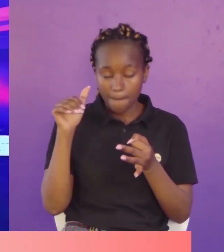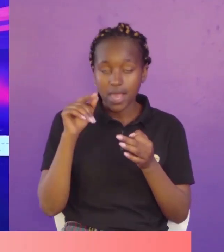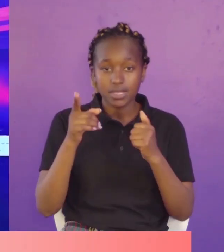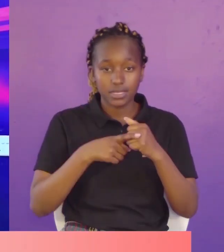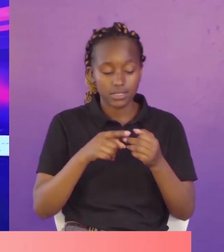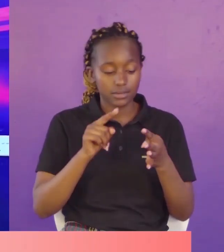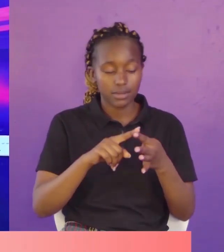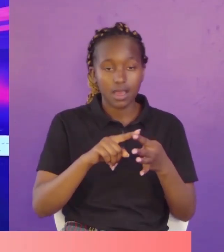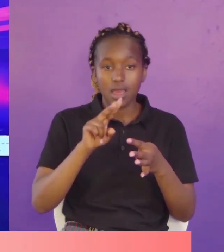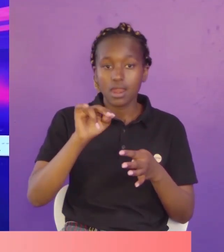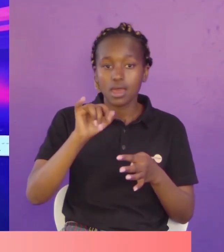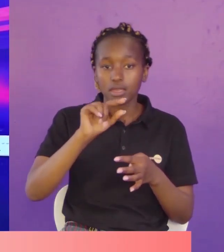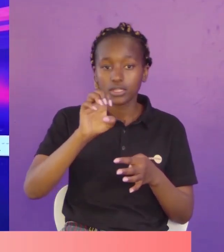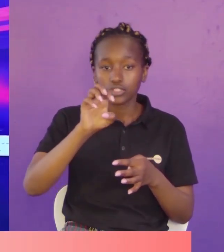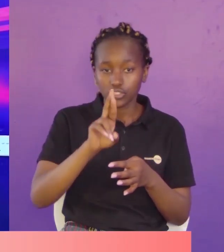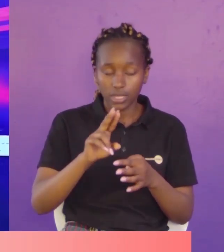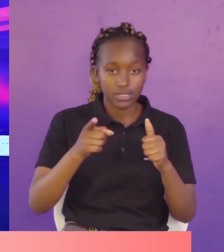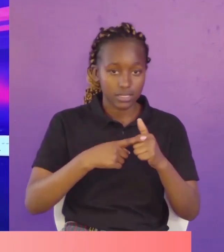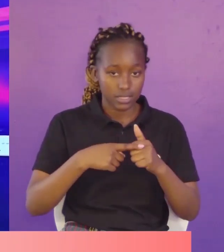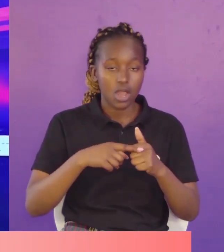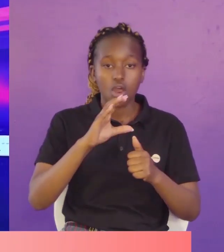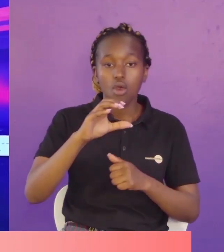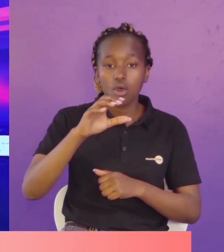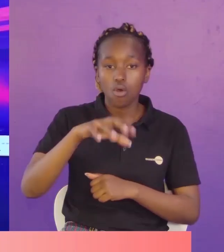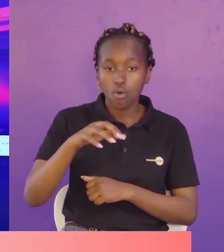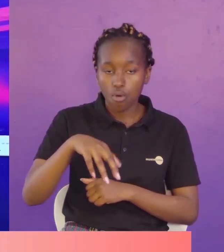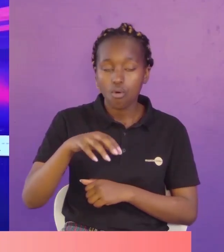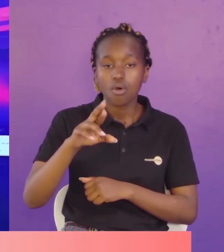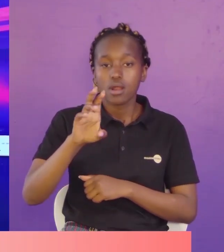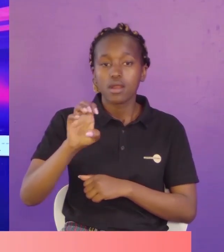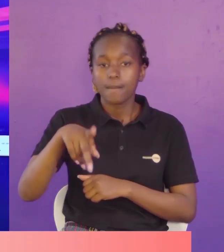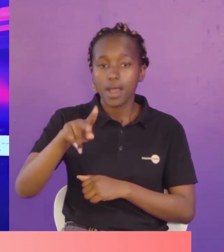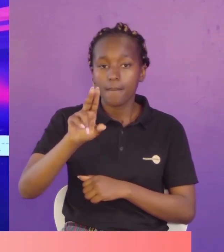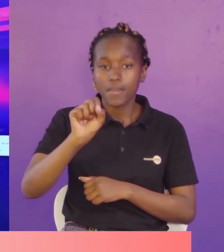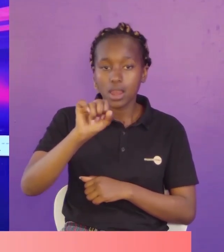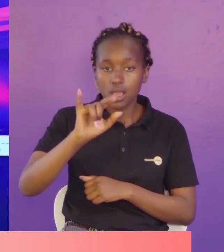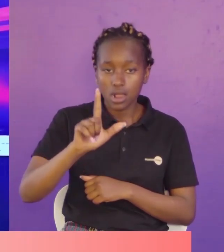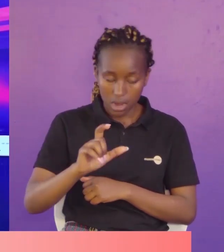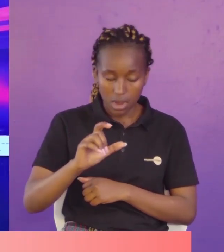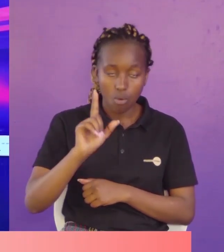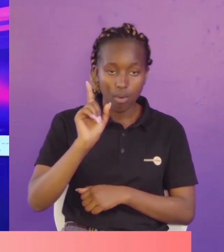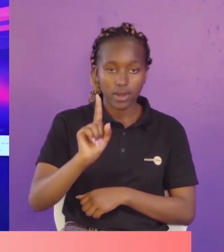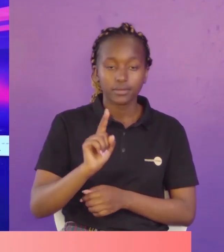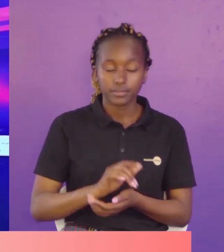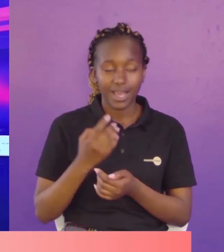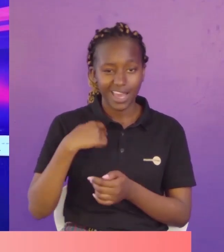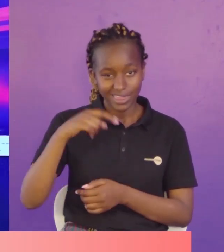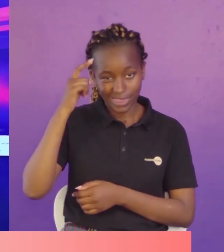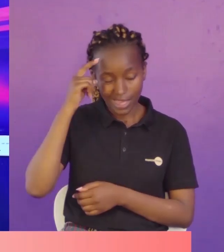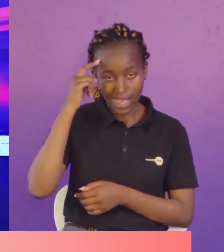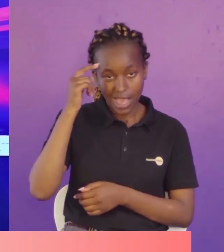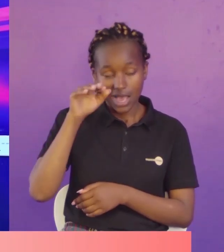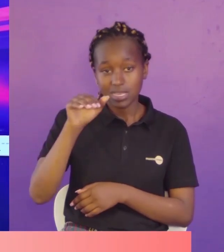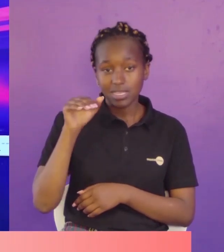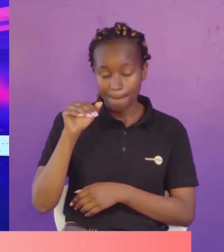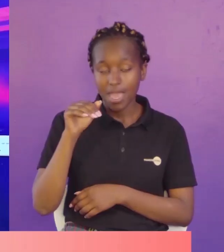Niger have 6. Then Congo Republic have 1. Here, according to me, Zambia, Tanzania,